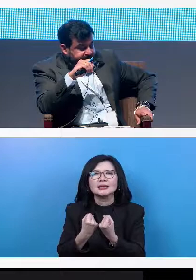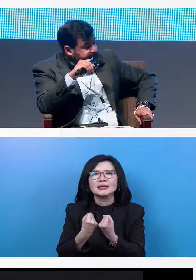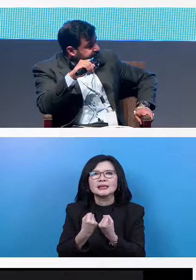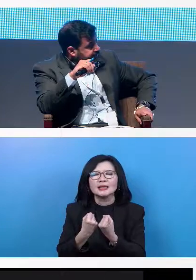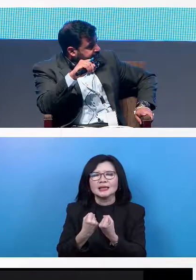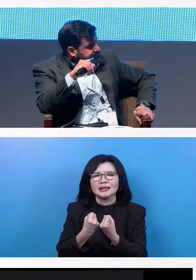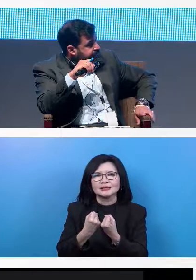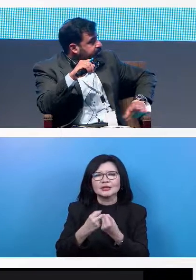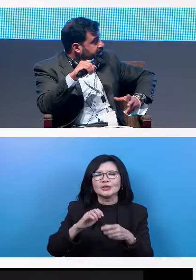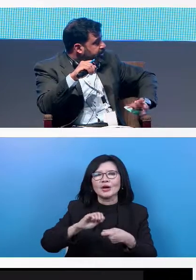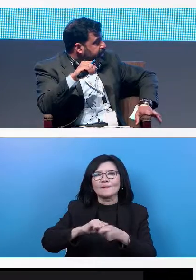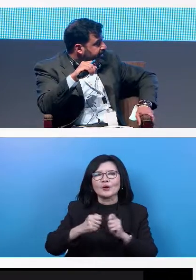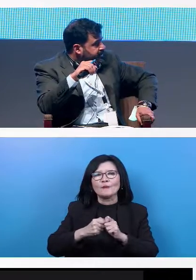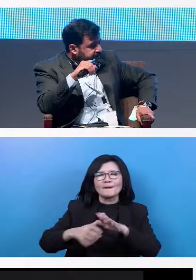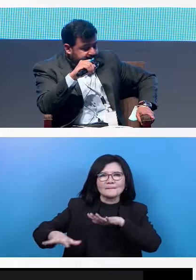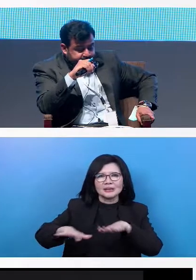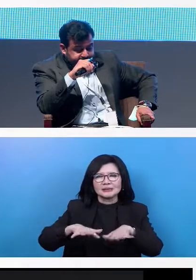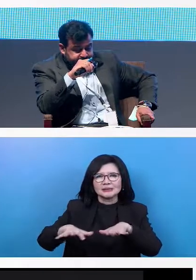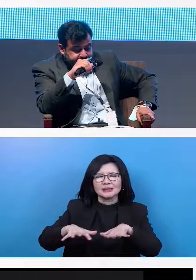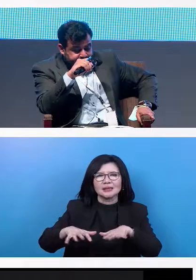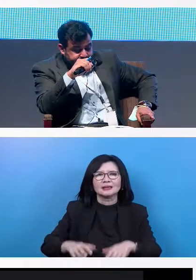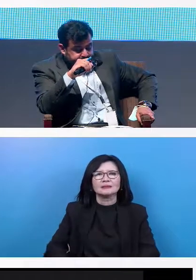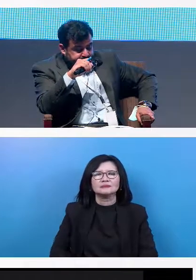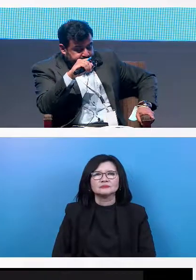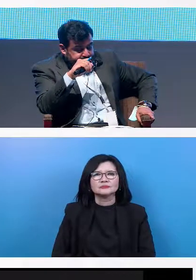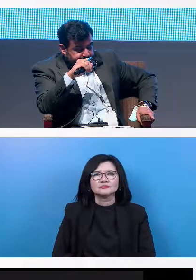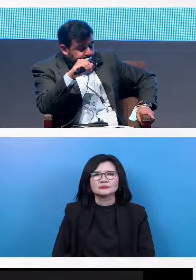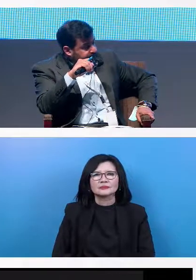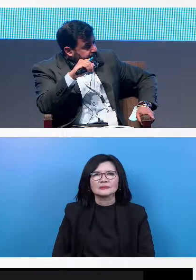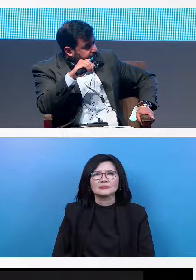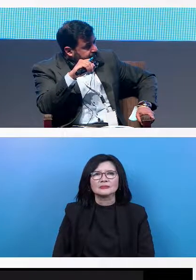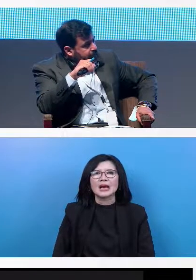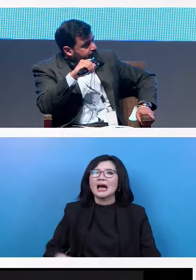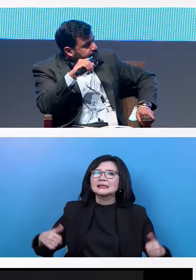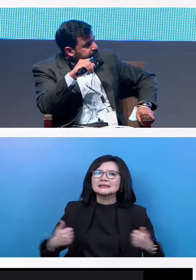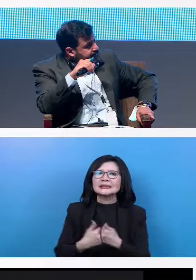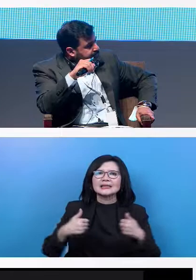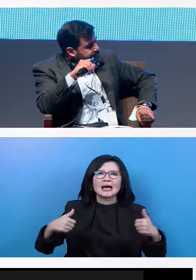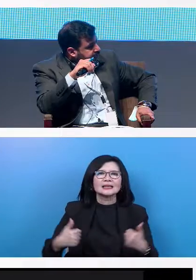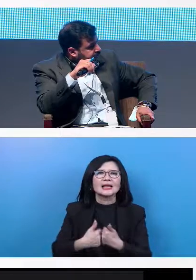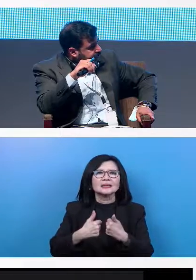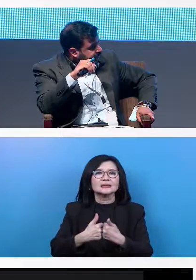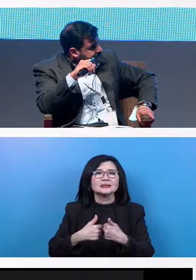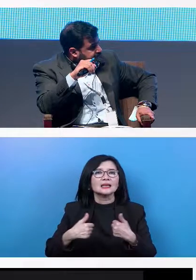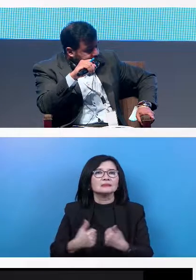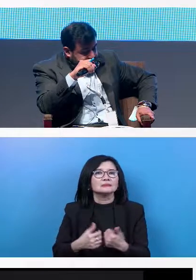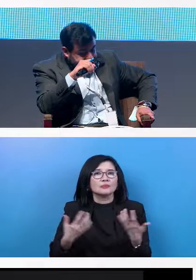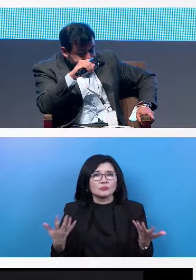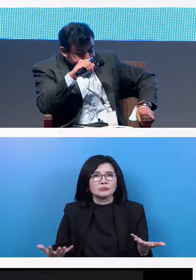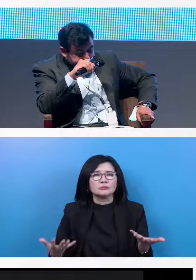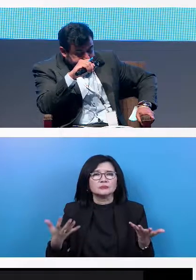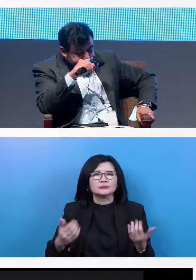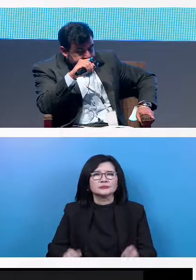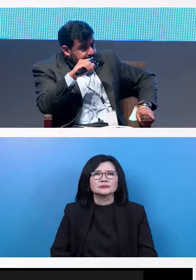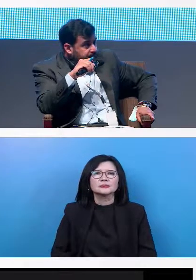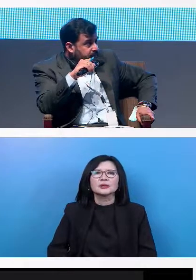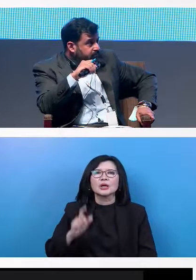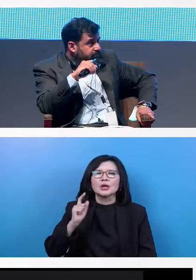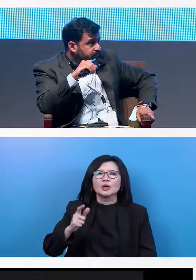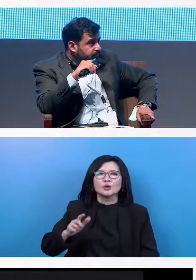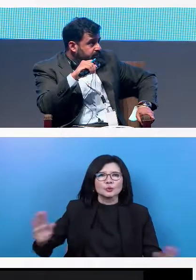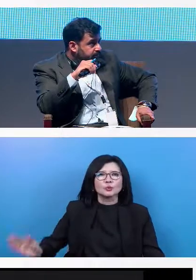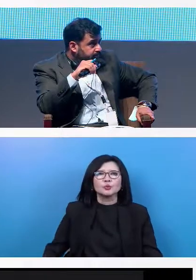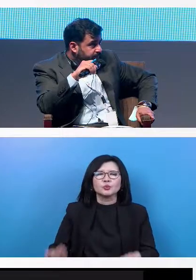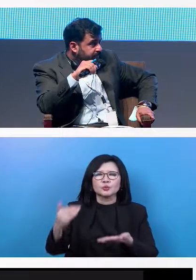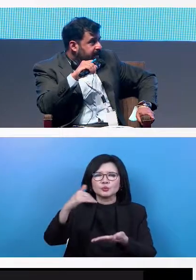society organizations have faced, or the community largely had faced, for or within the infrastructure recovery dimension?